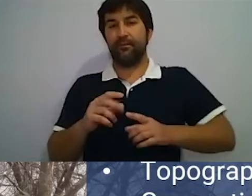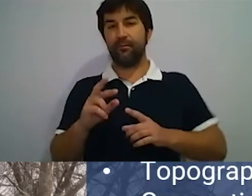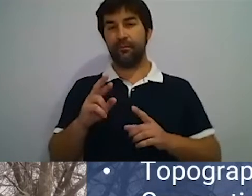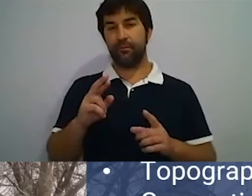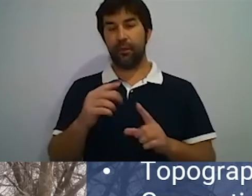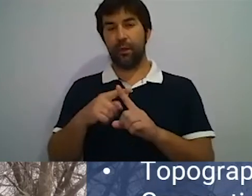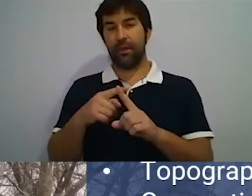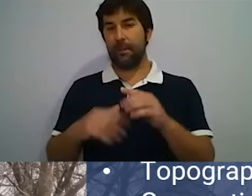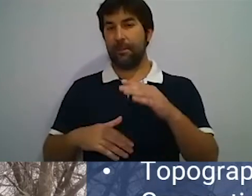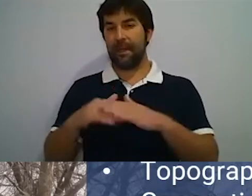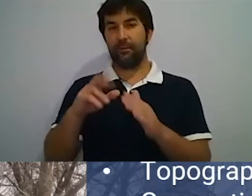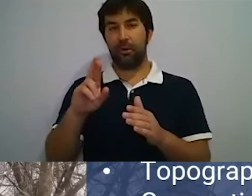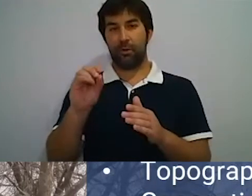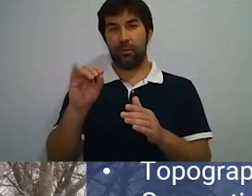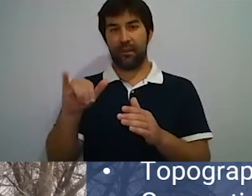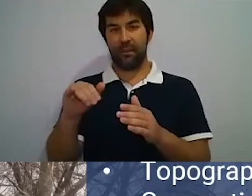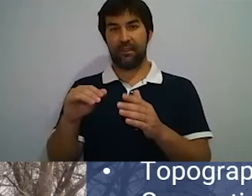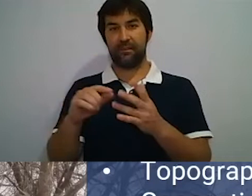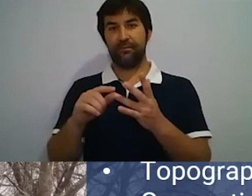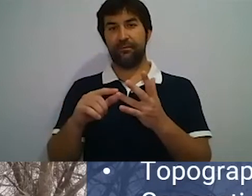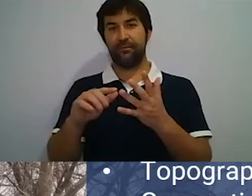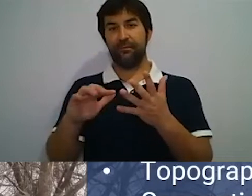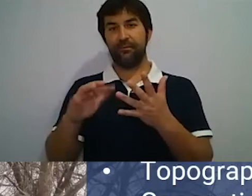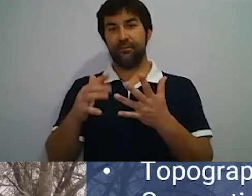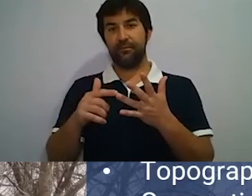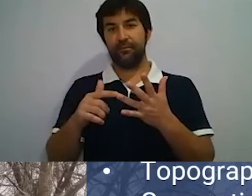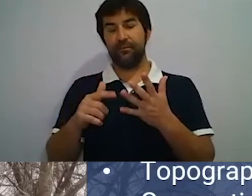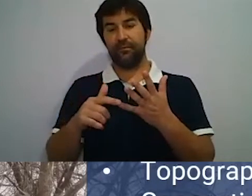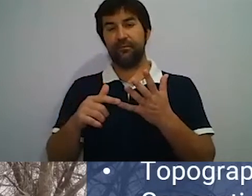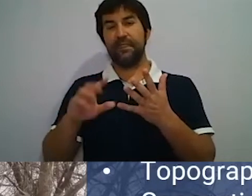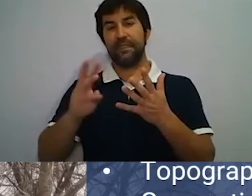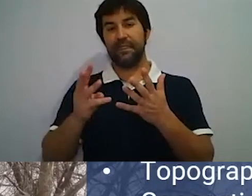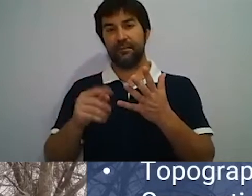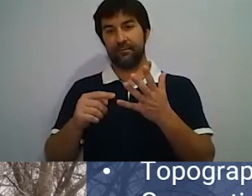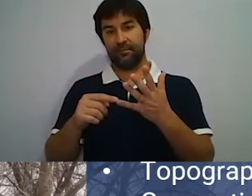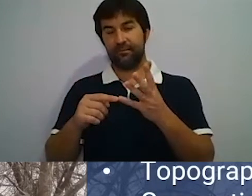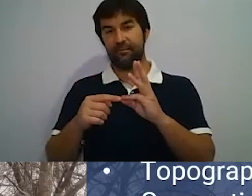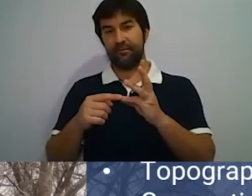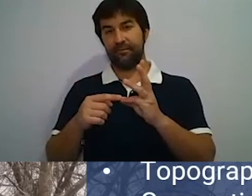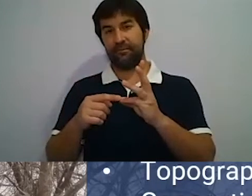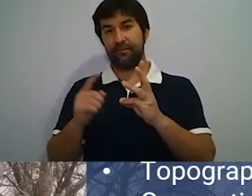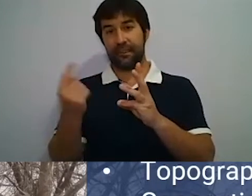we get into the questions for panelists. I'm